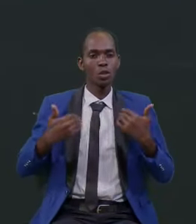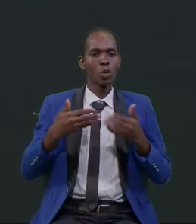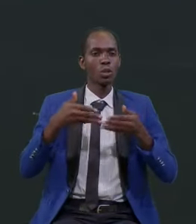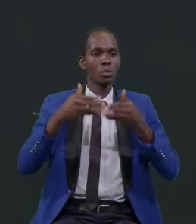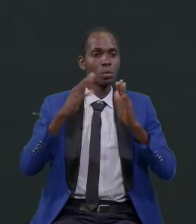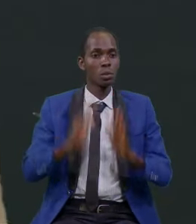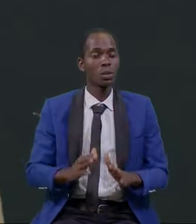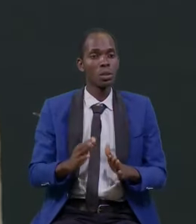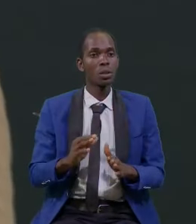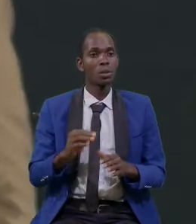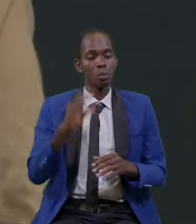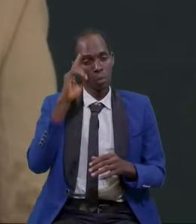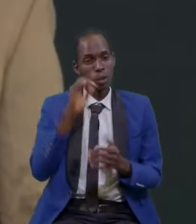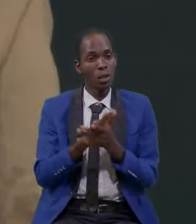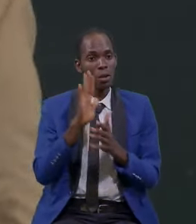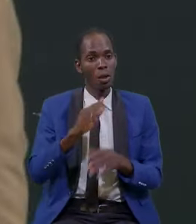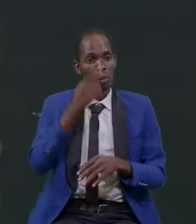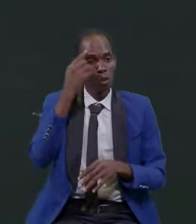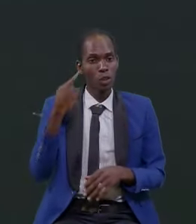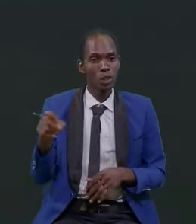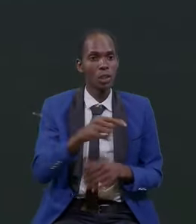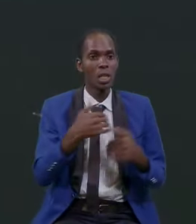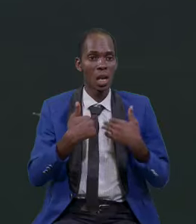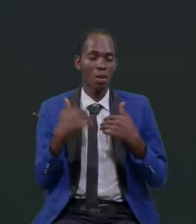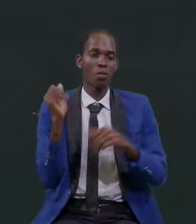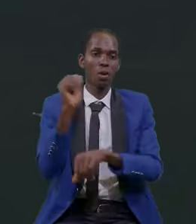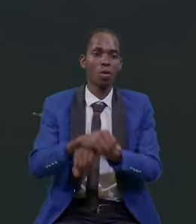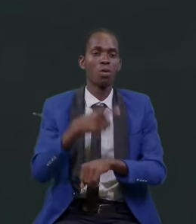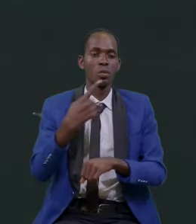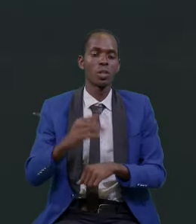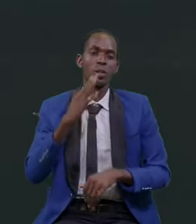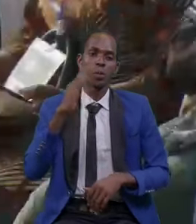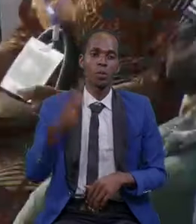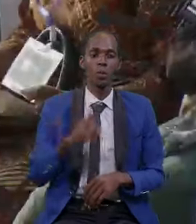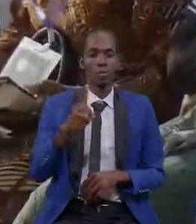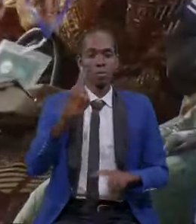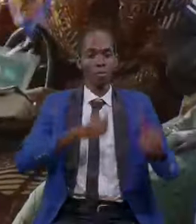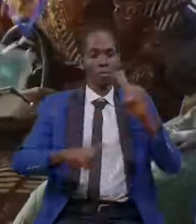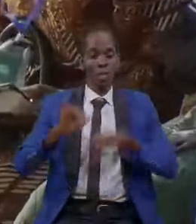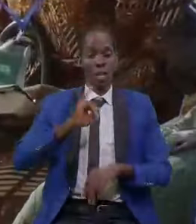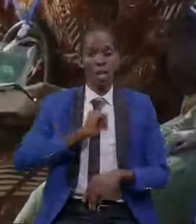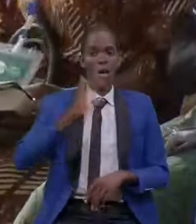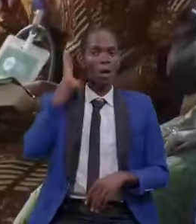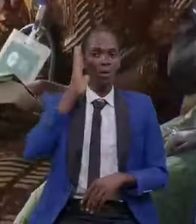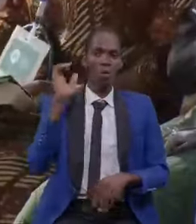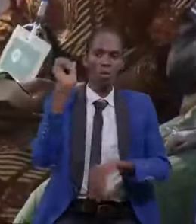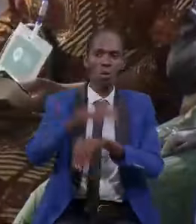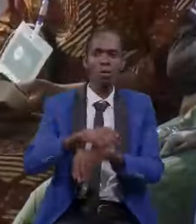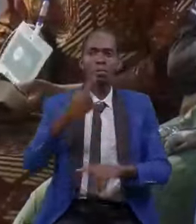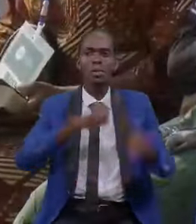ye have overcome the wicked one. I will overcome. Say it aloud. I